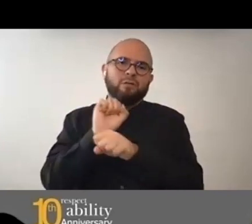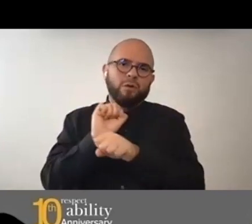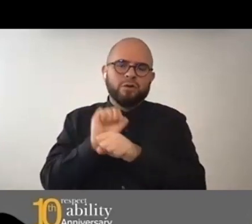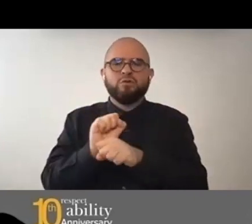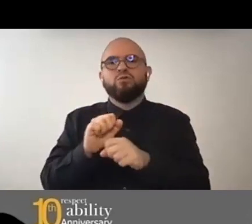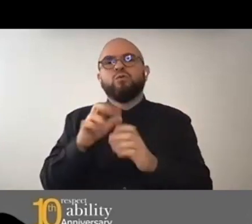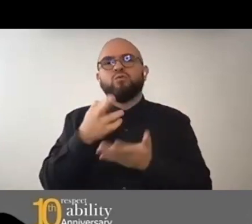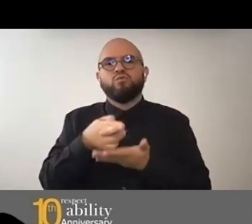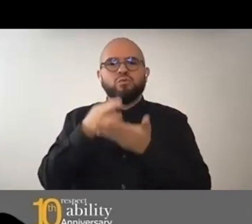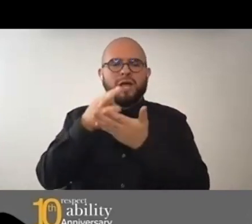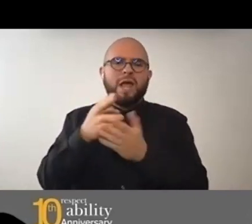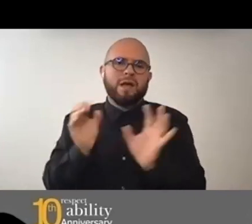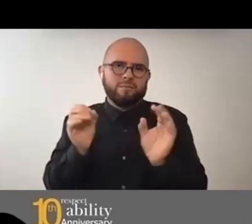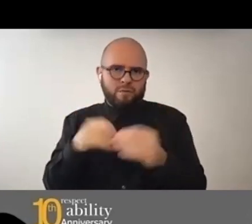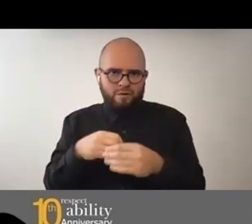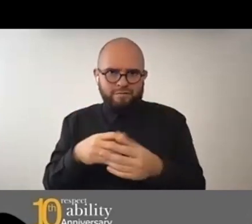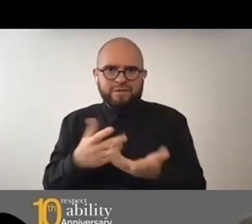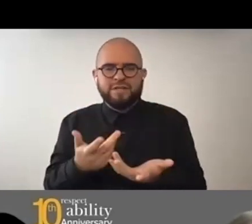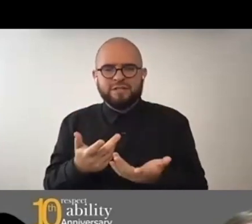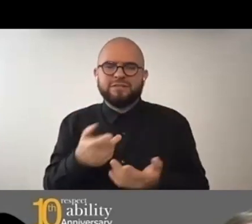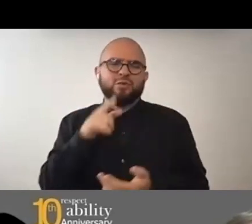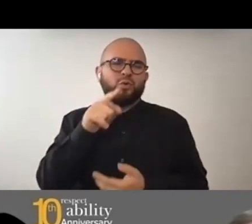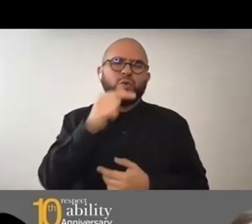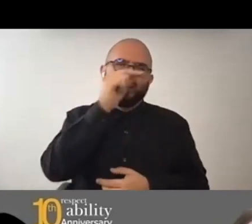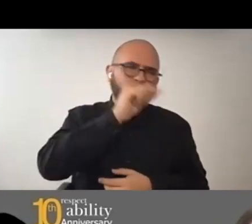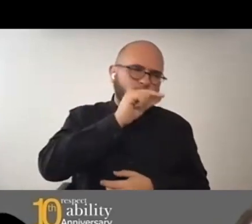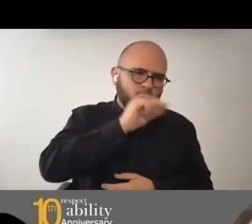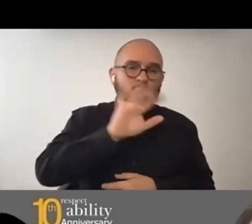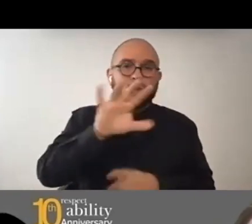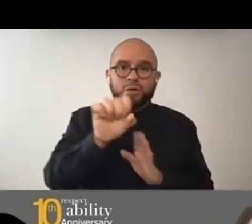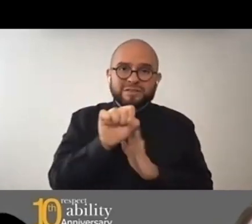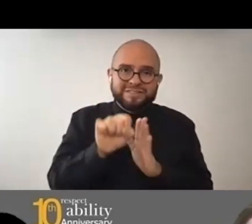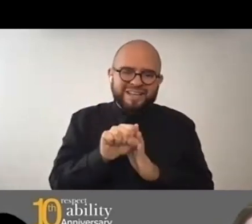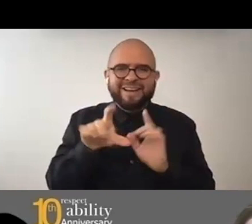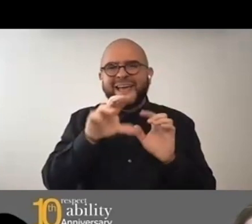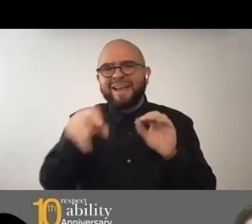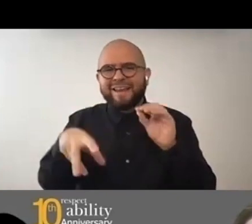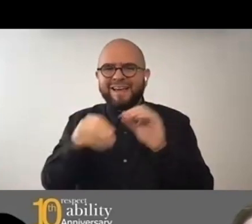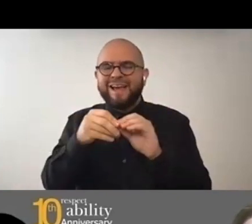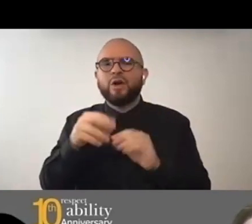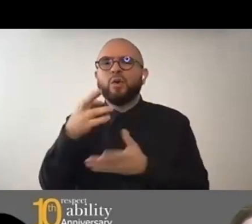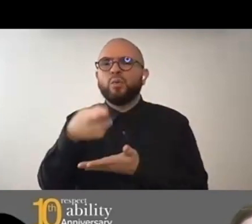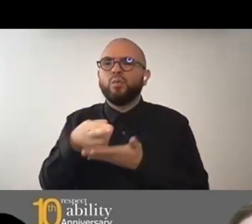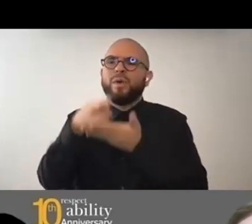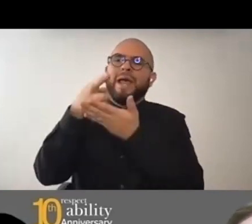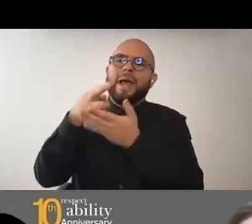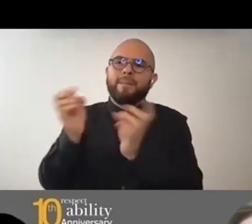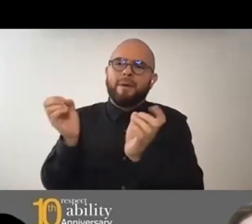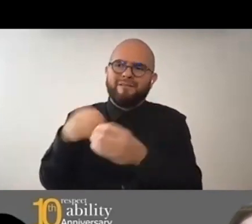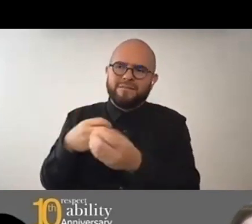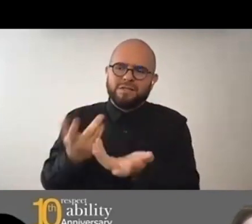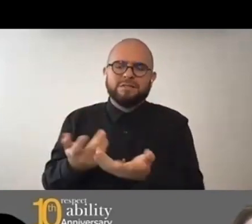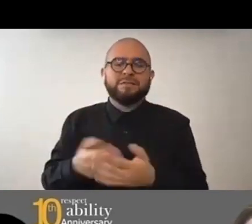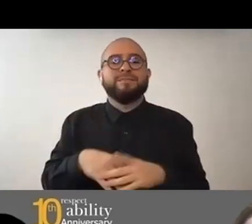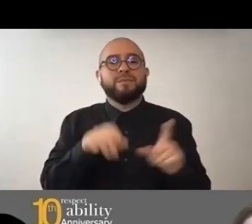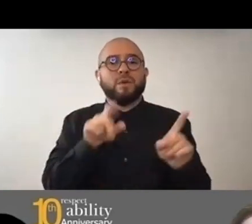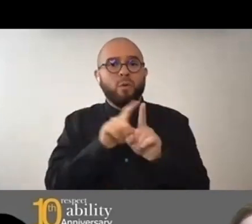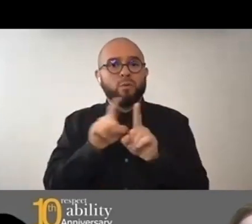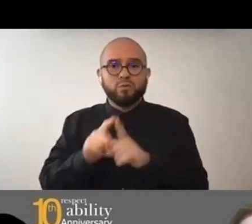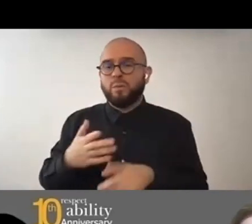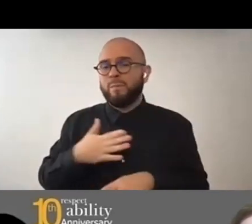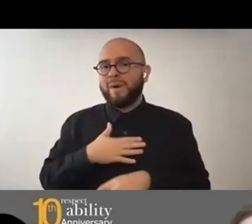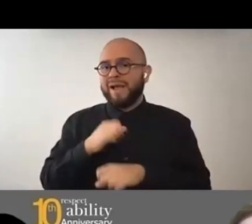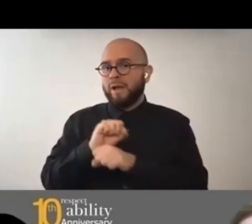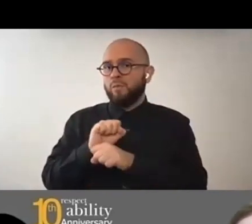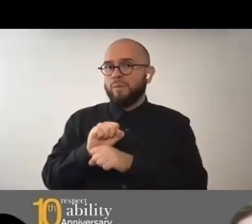just Googling the name of your state and vocational rehabilitation. I would also recommend the organization My Employment Options, which you can find